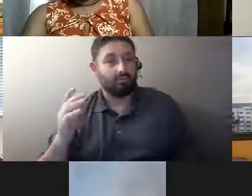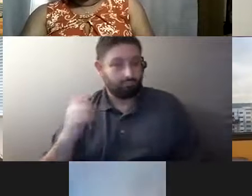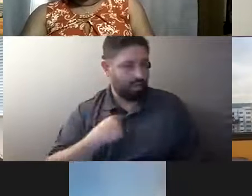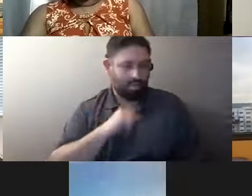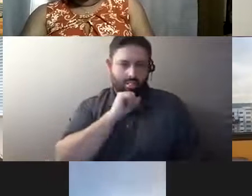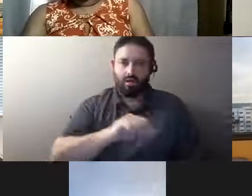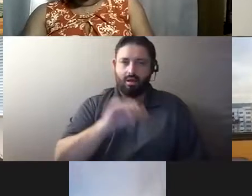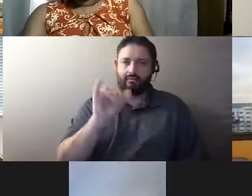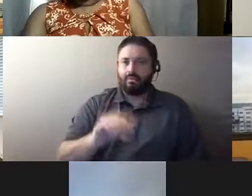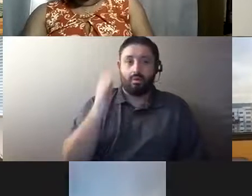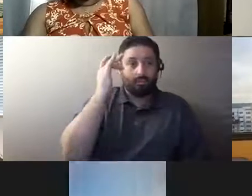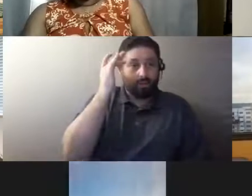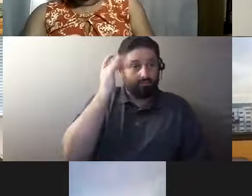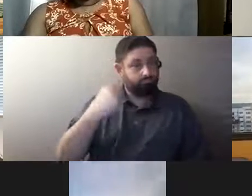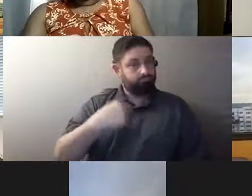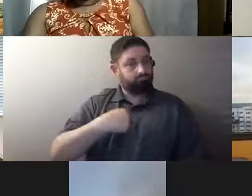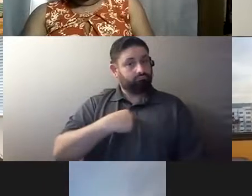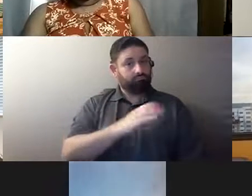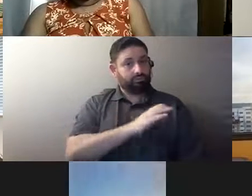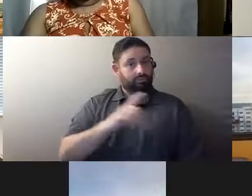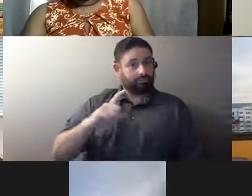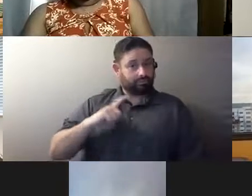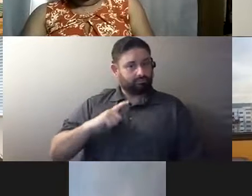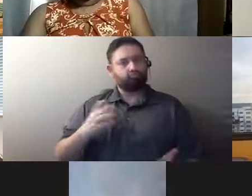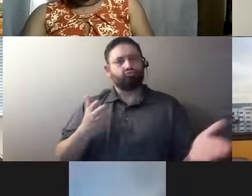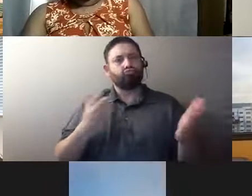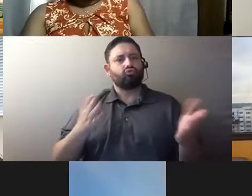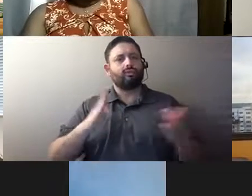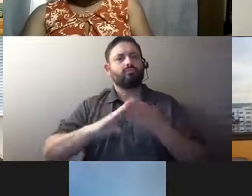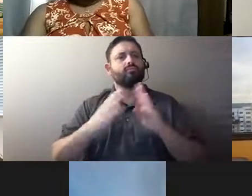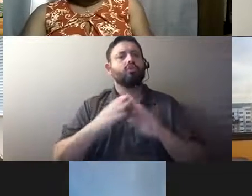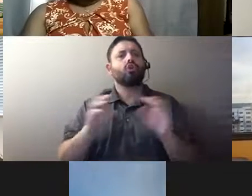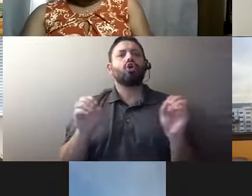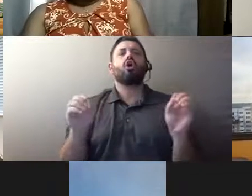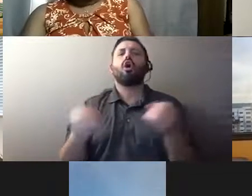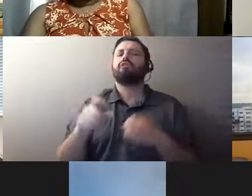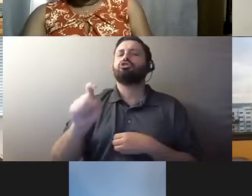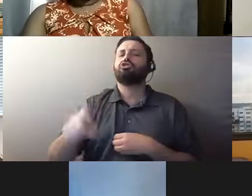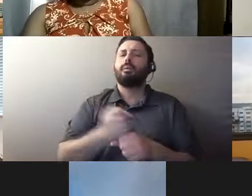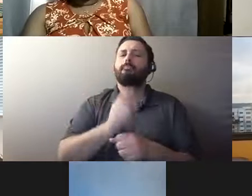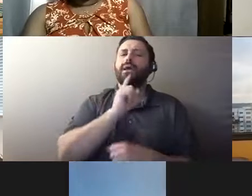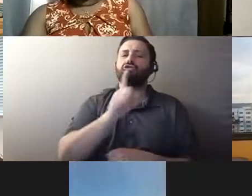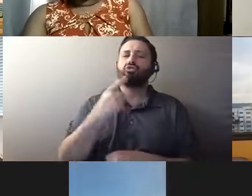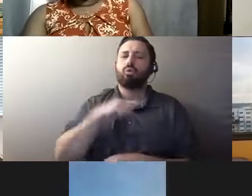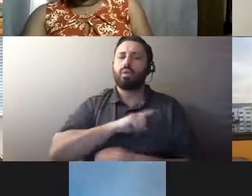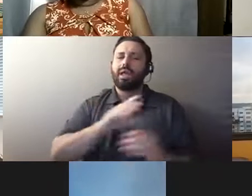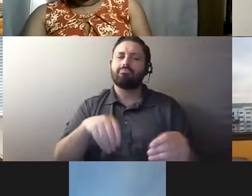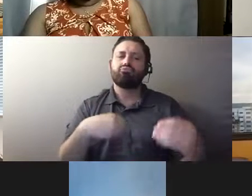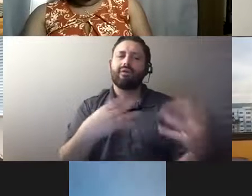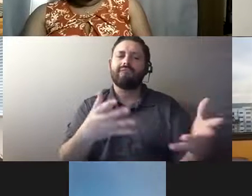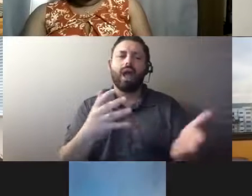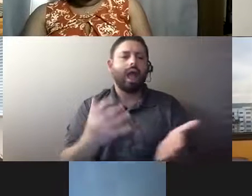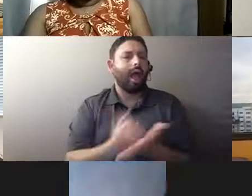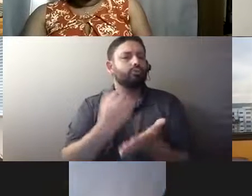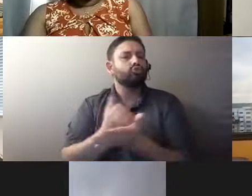a council person serving the community, the office should make sure that we provide the opportunities to